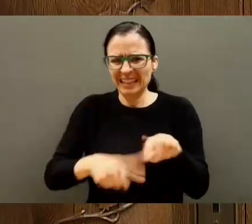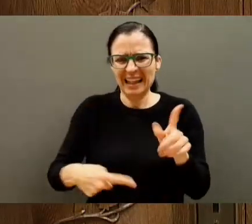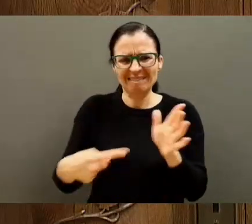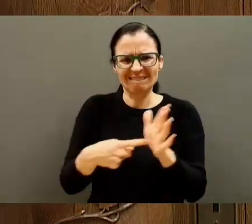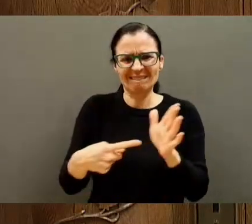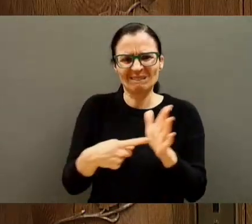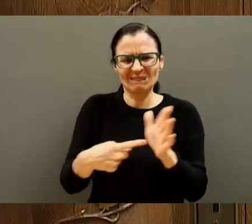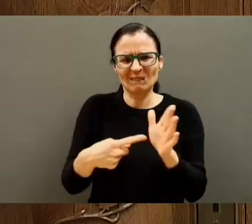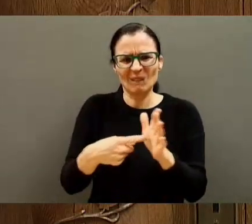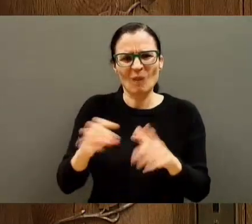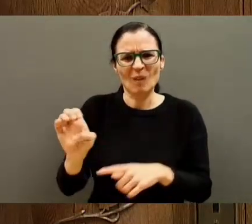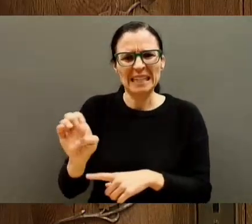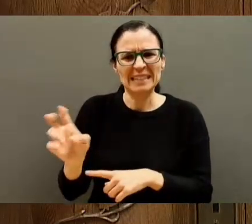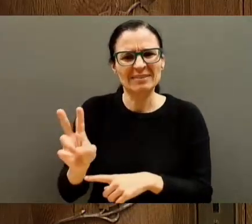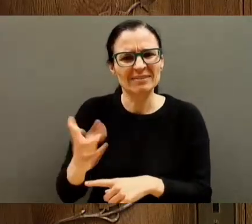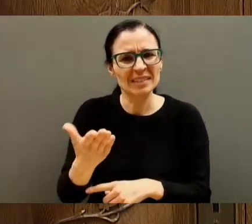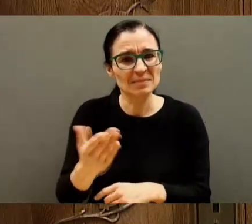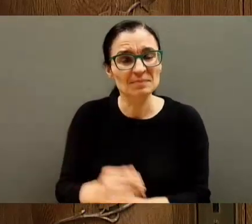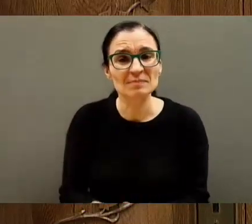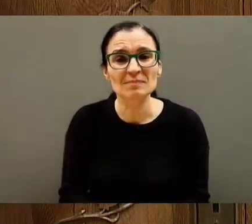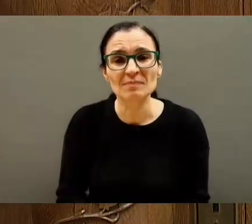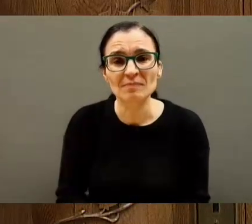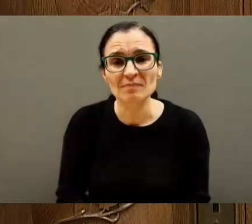Minister of Energy. Well,